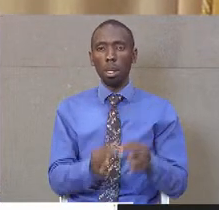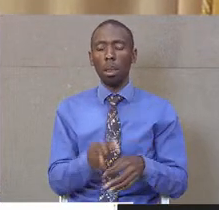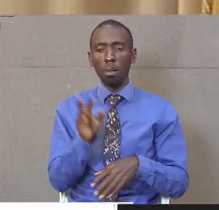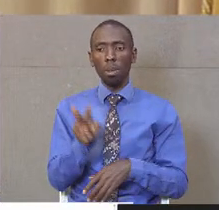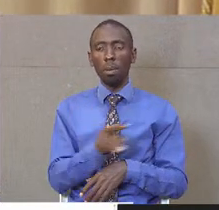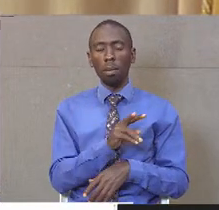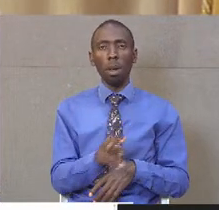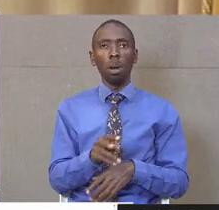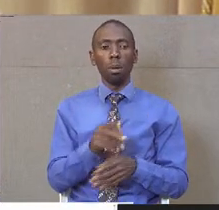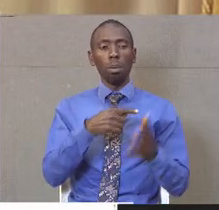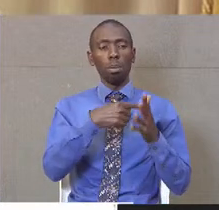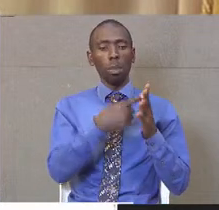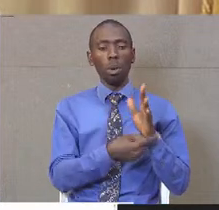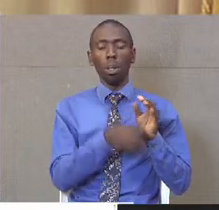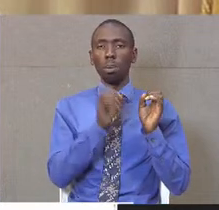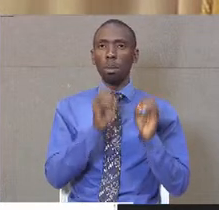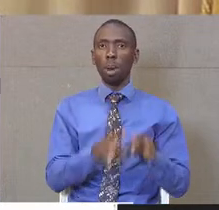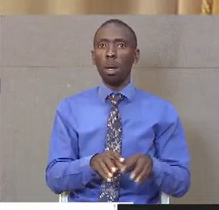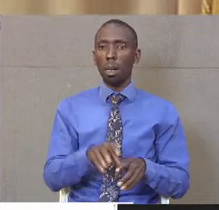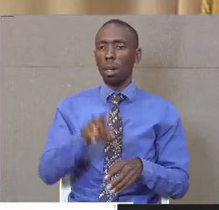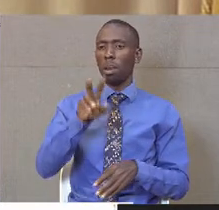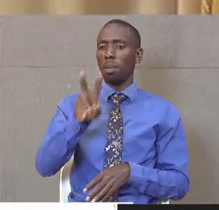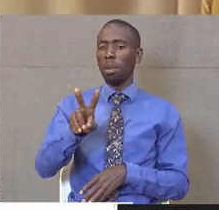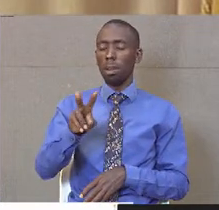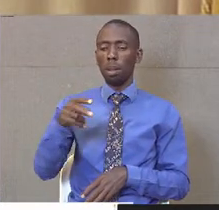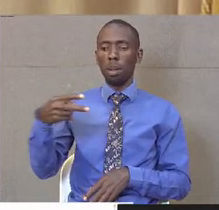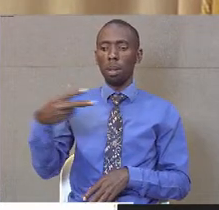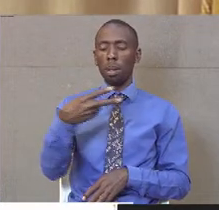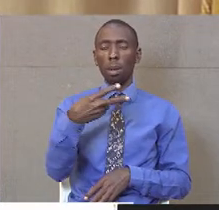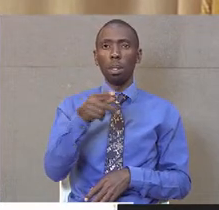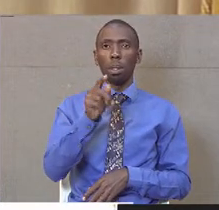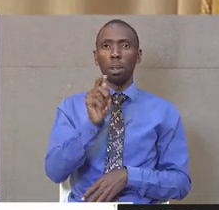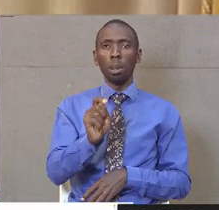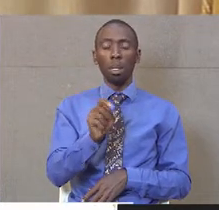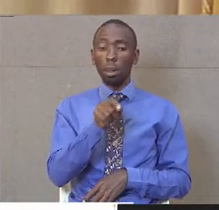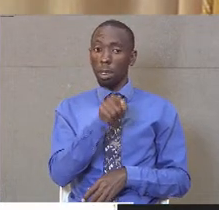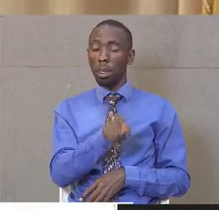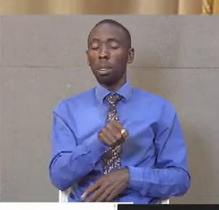a VHT, the VHTs, that is a priority.